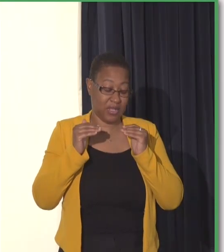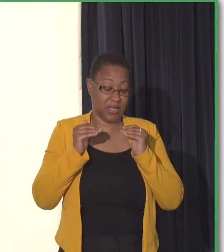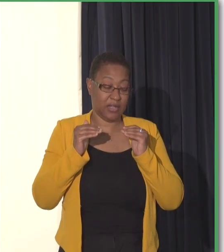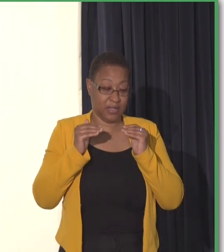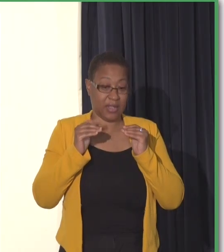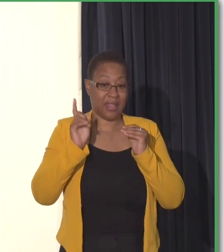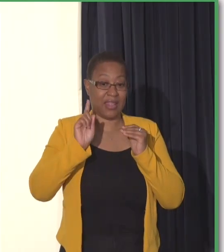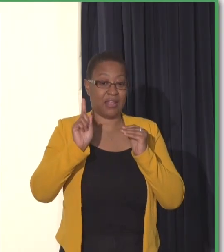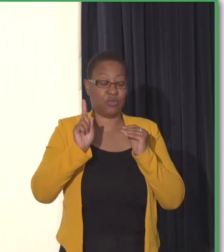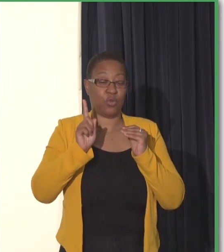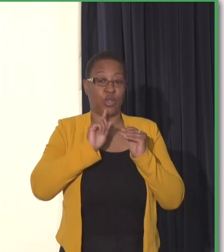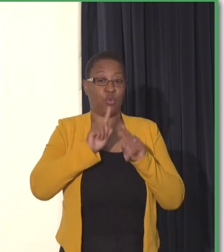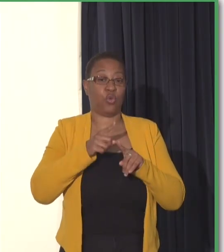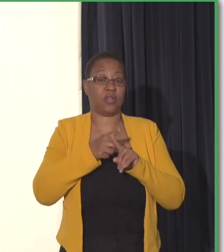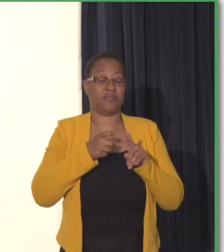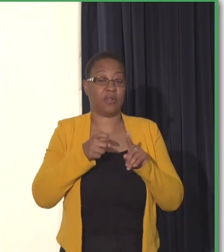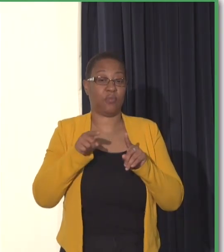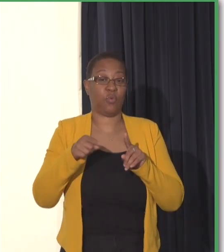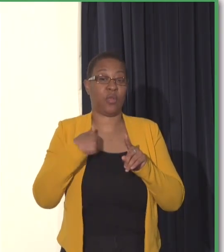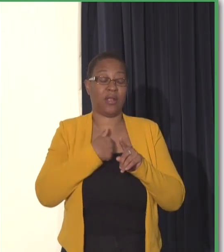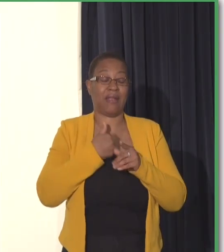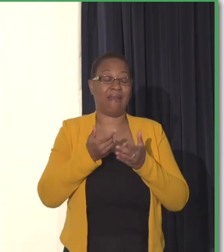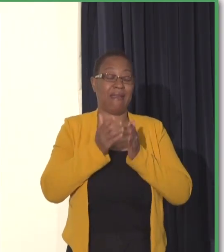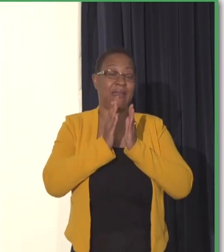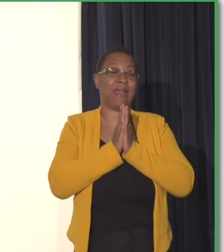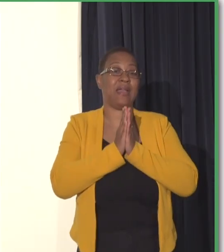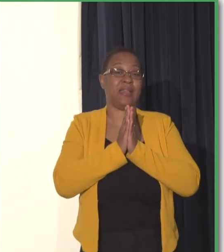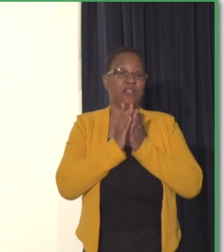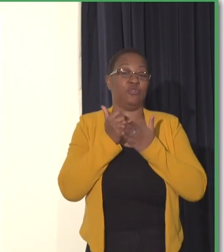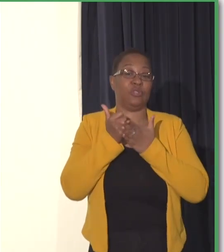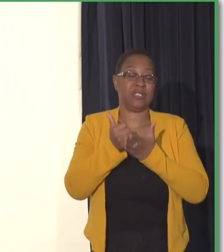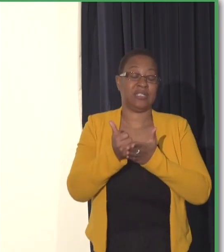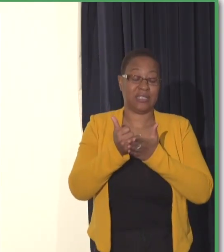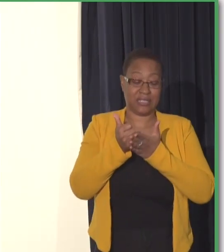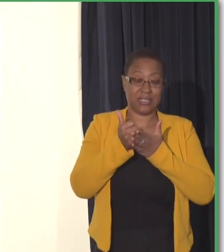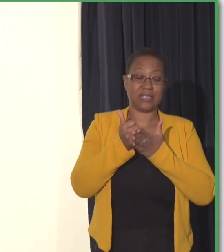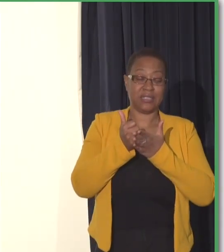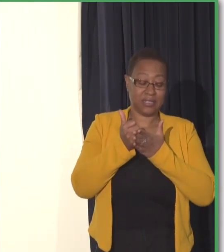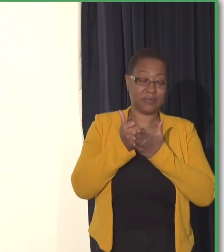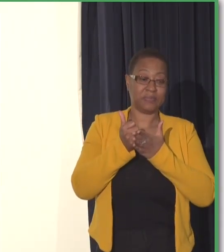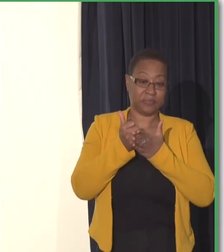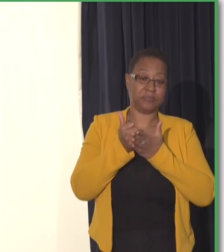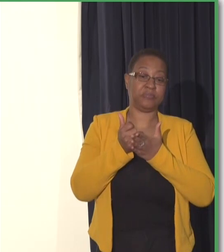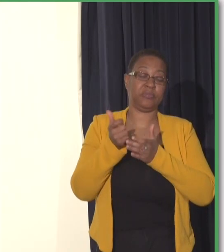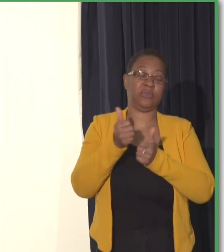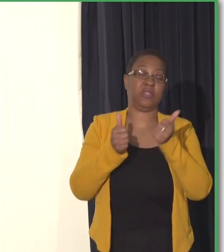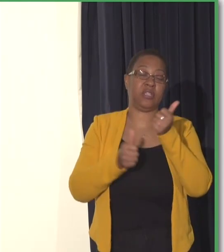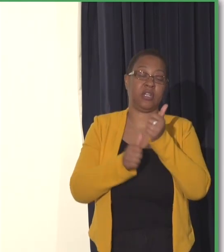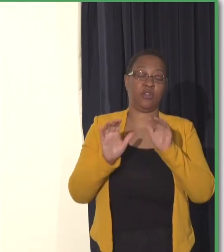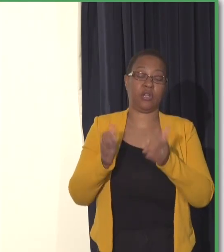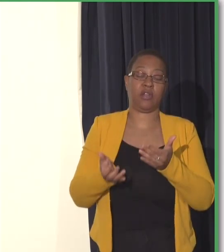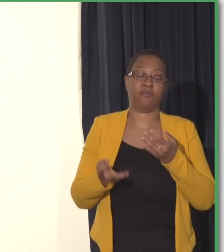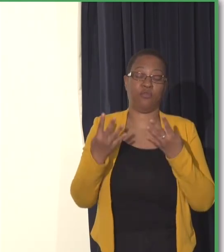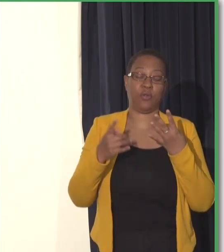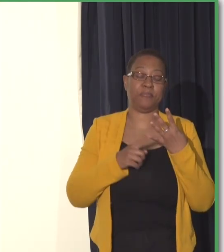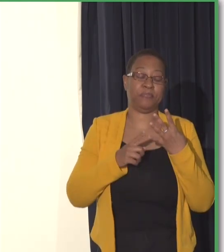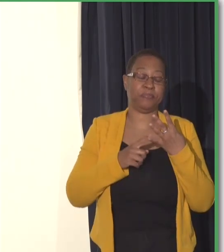the order comes from. But when we're asked to assist, that would fall under the Category